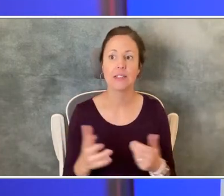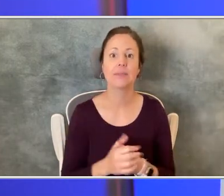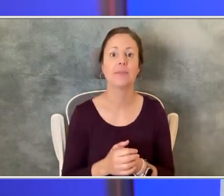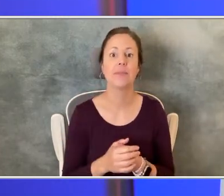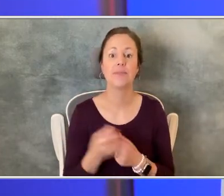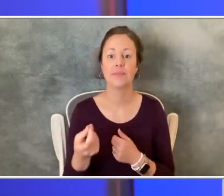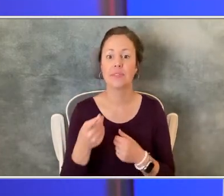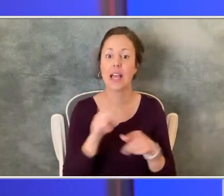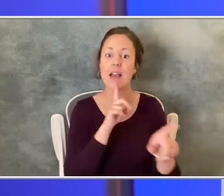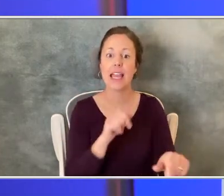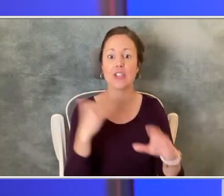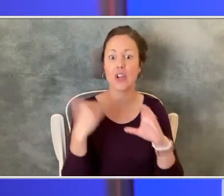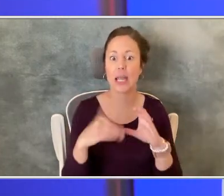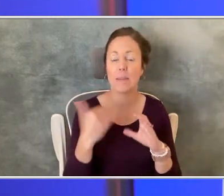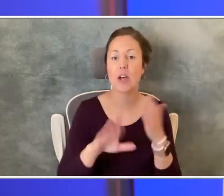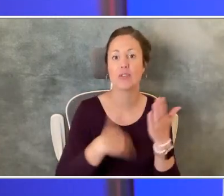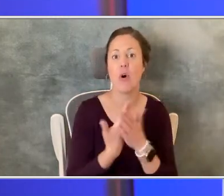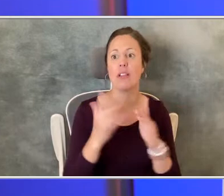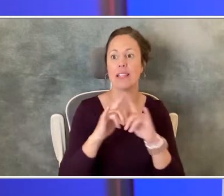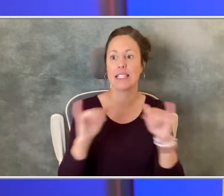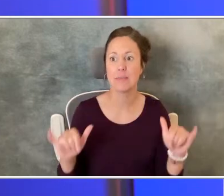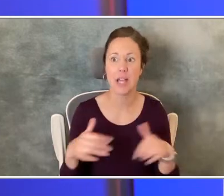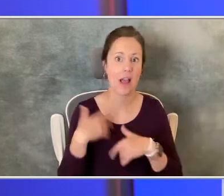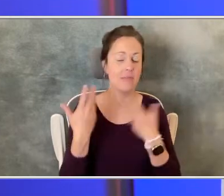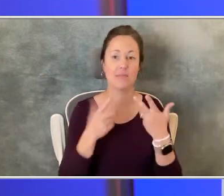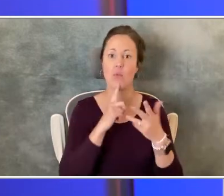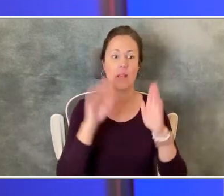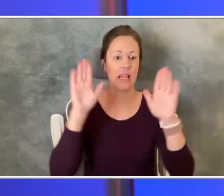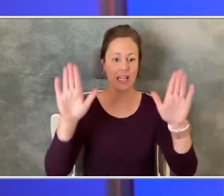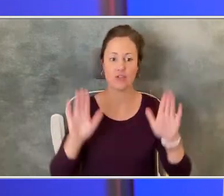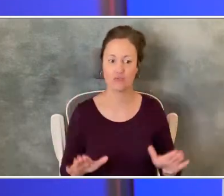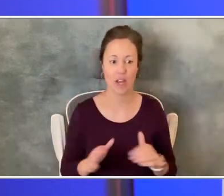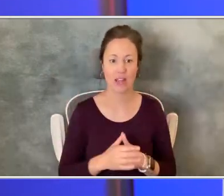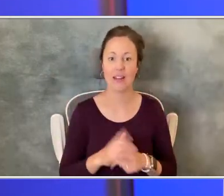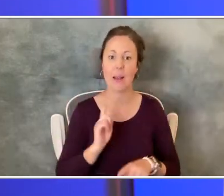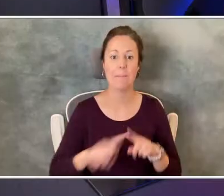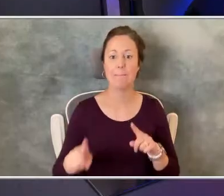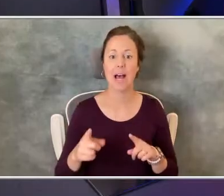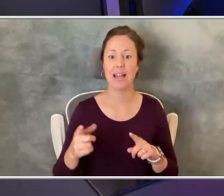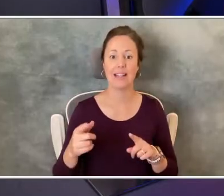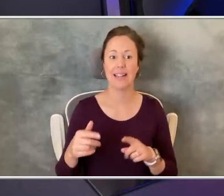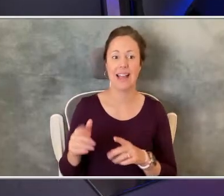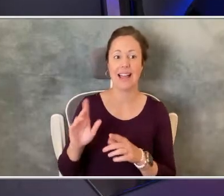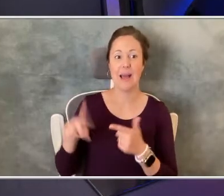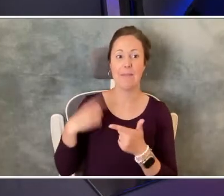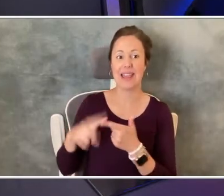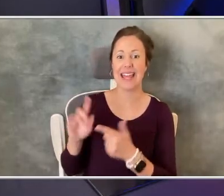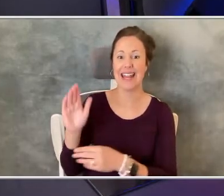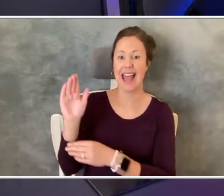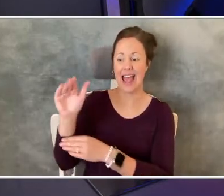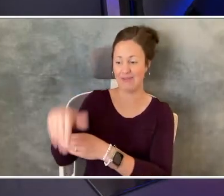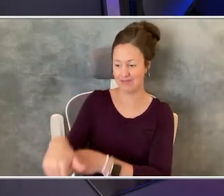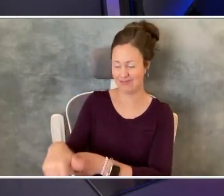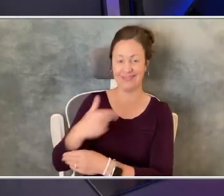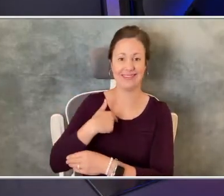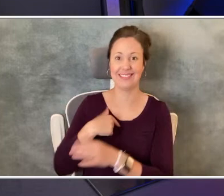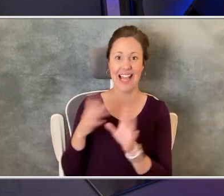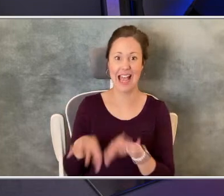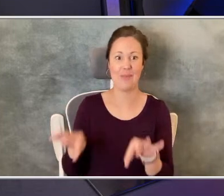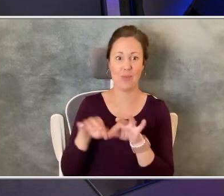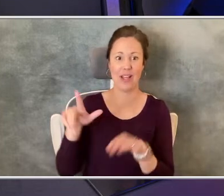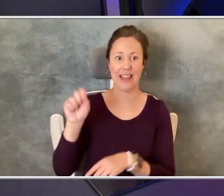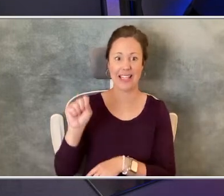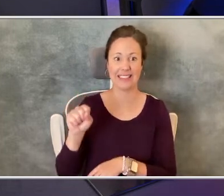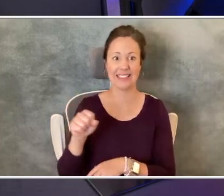the same time. It's just great, but I'm completely worthless in mid-evening. What time do you go to bed? I'm embarrassed to